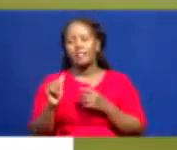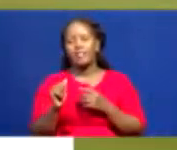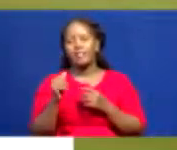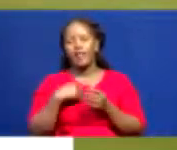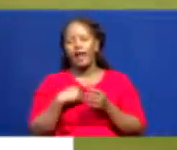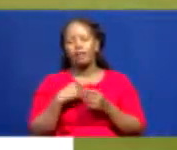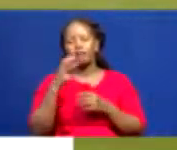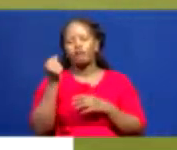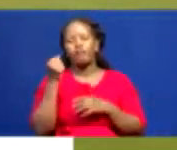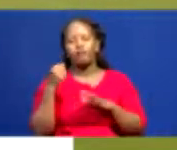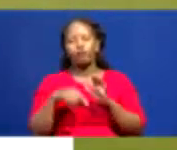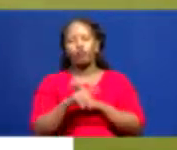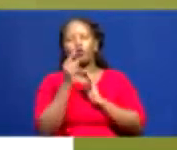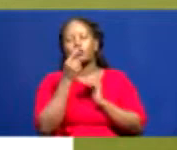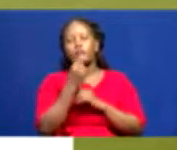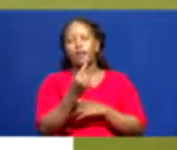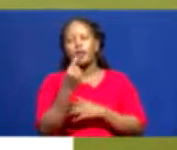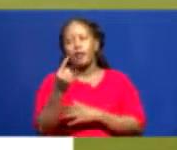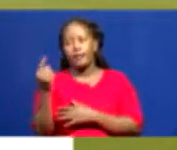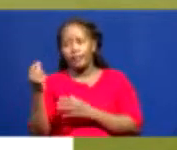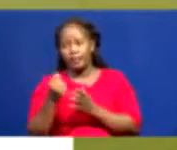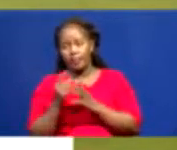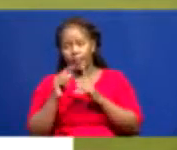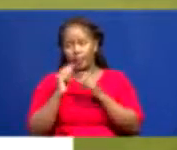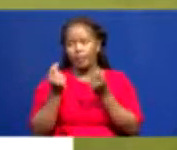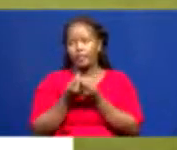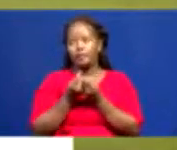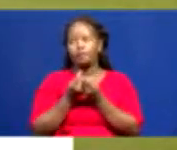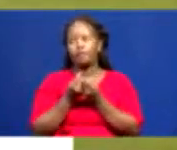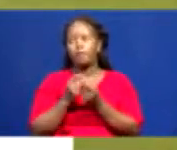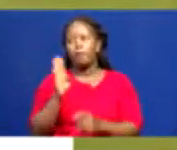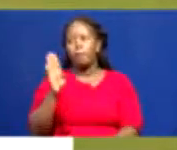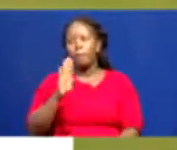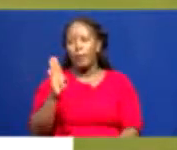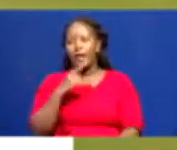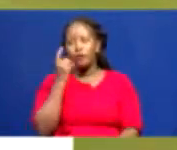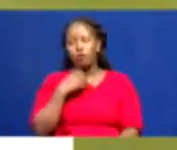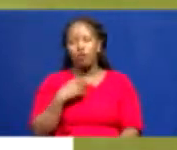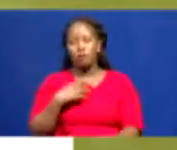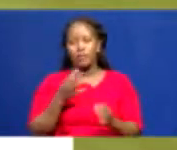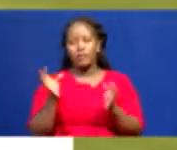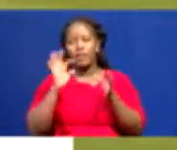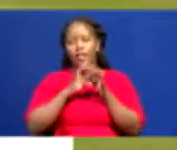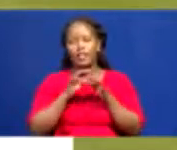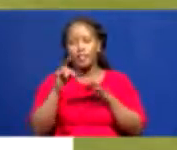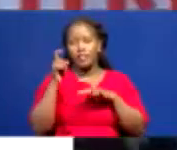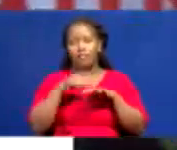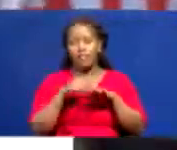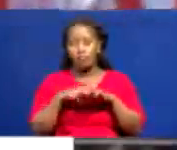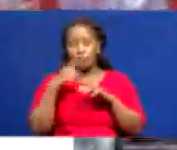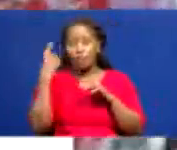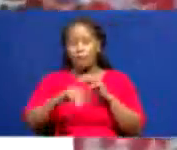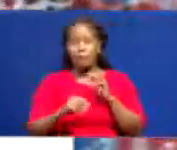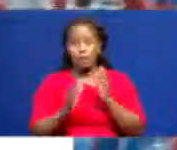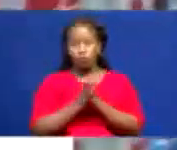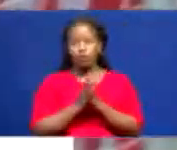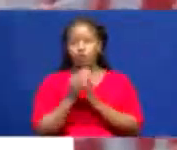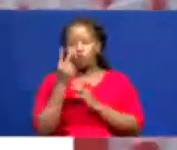5 goals each. Bayern, who have been linked with Kane with this summer, beat the same opposition 23-0